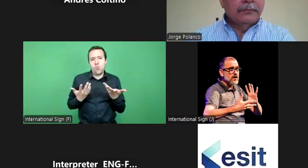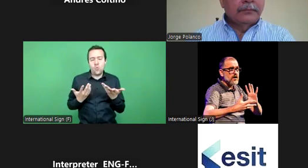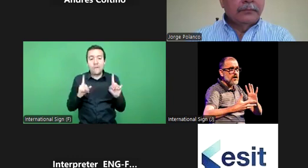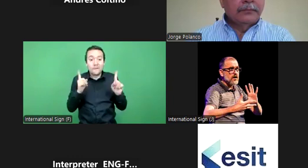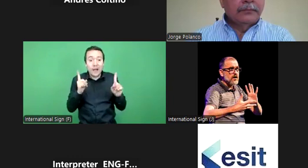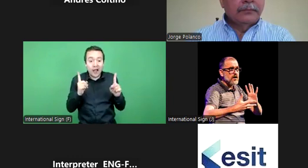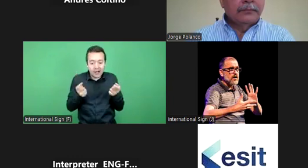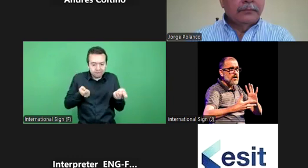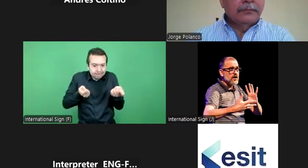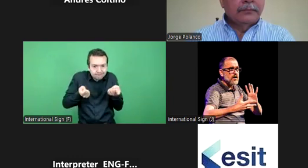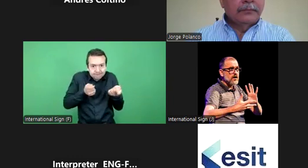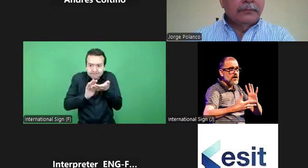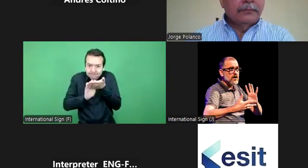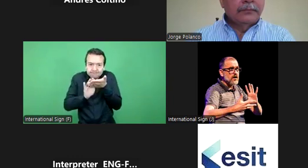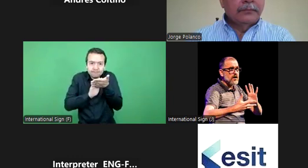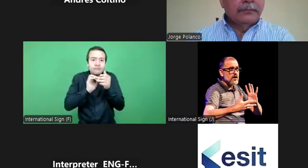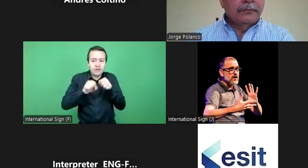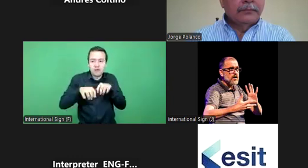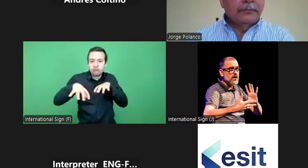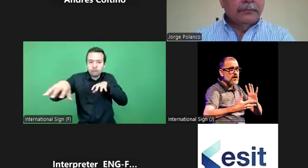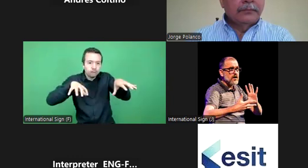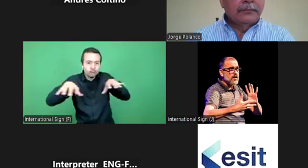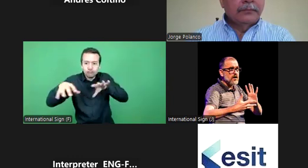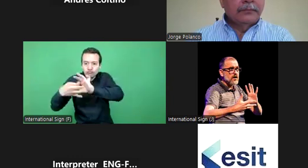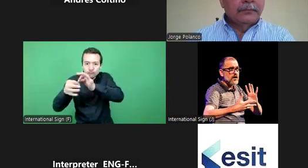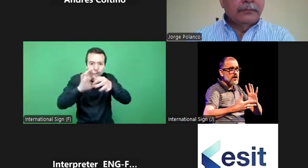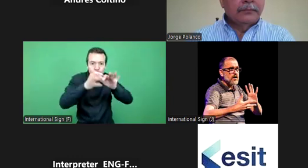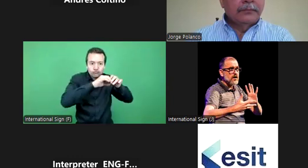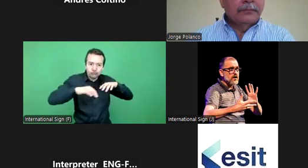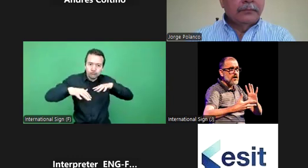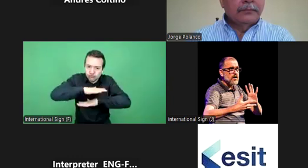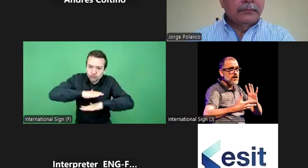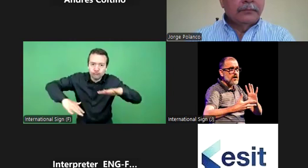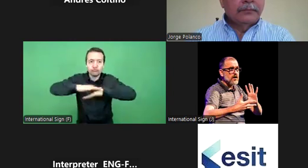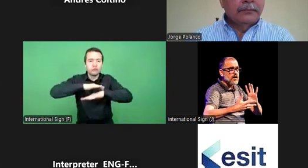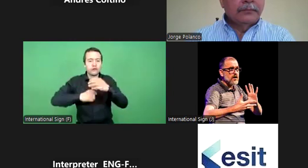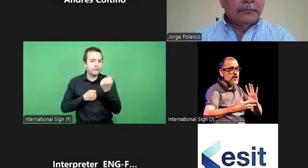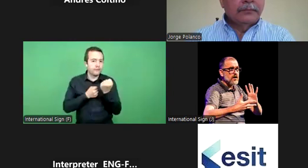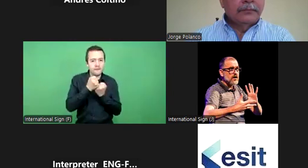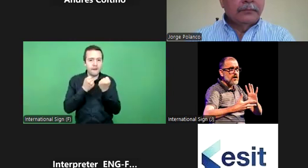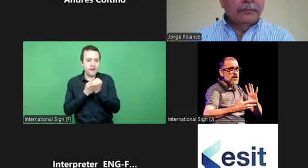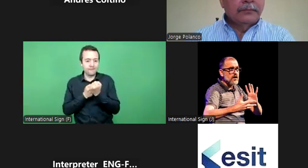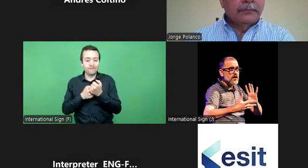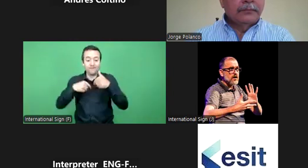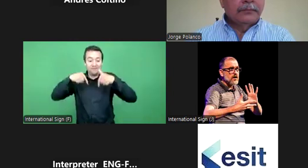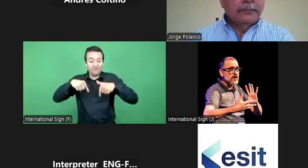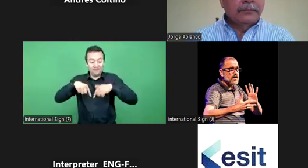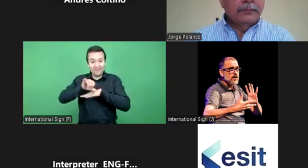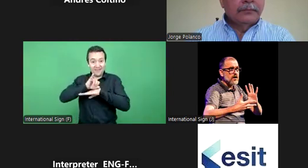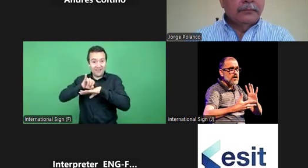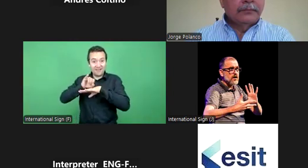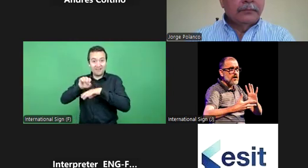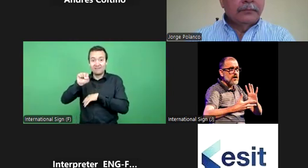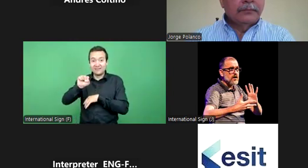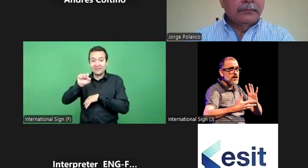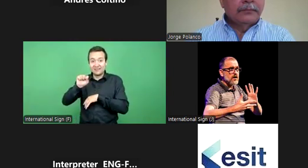leverage on its partners between the different sectors. Example, health, education, agriculture,